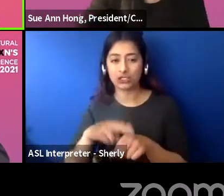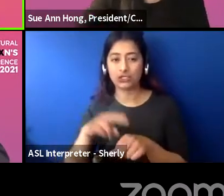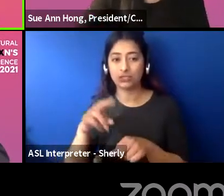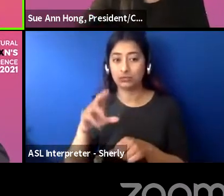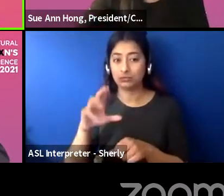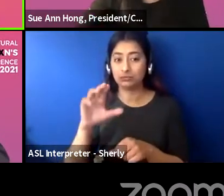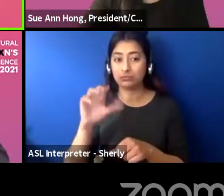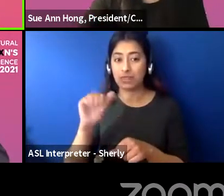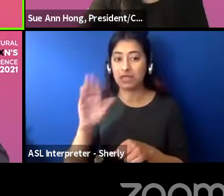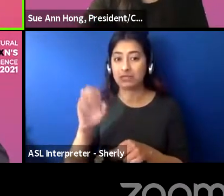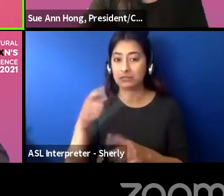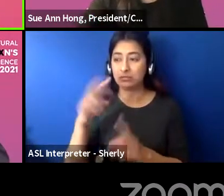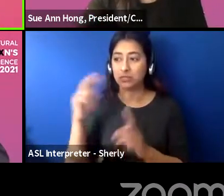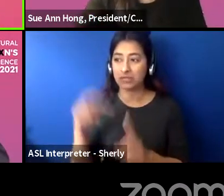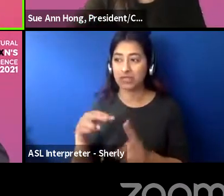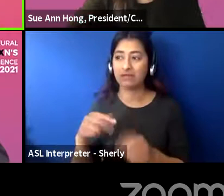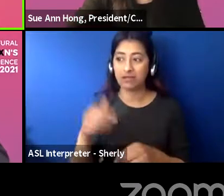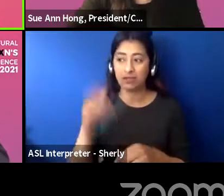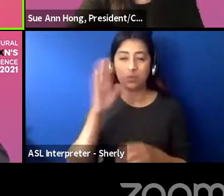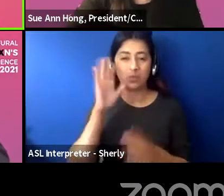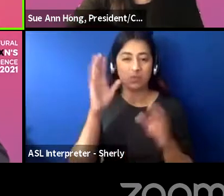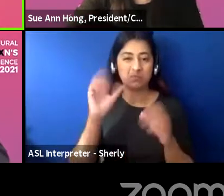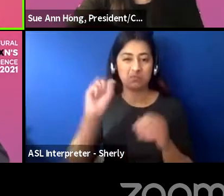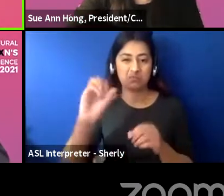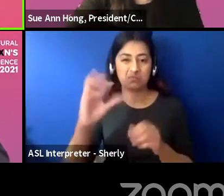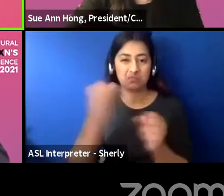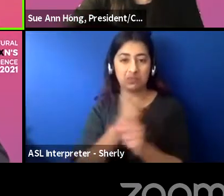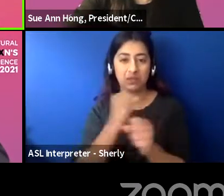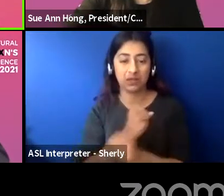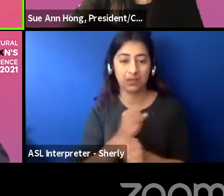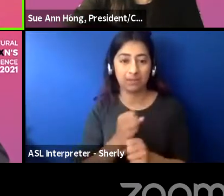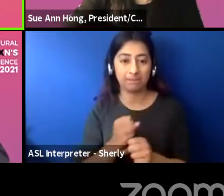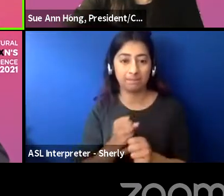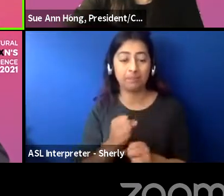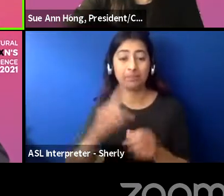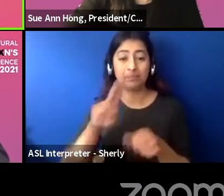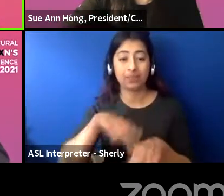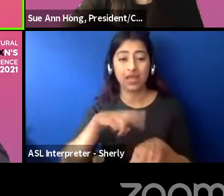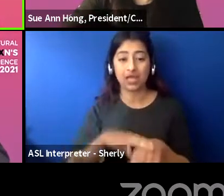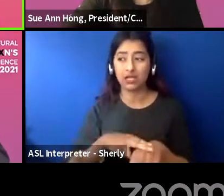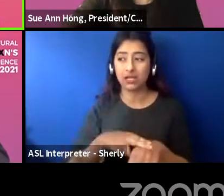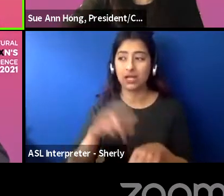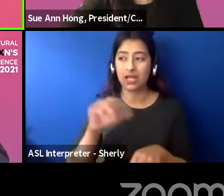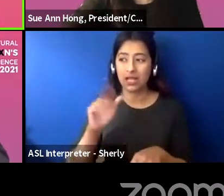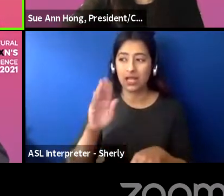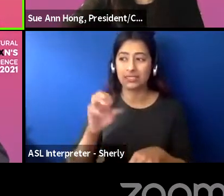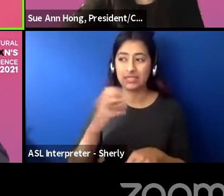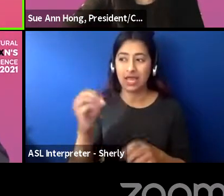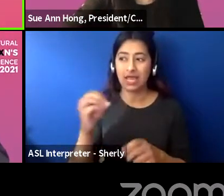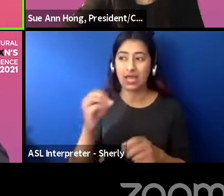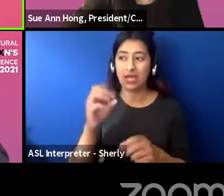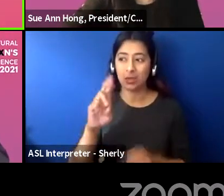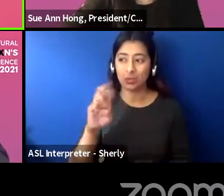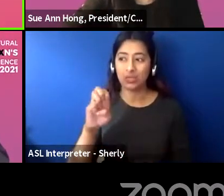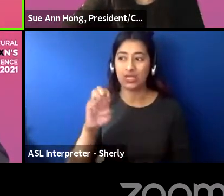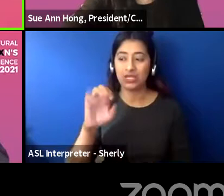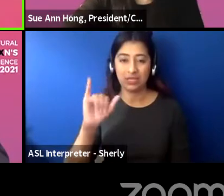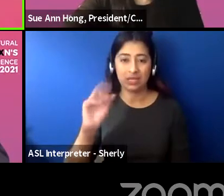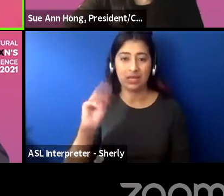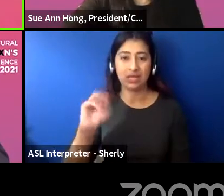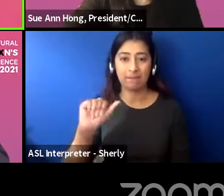some statistics first. So National ACE and Reimagine Main Street, which is